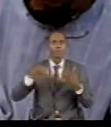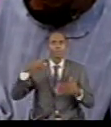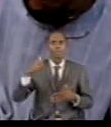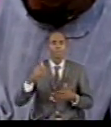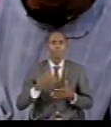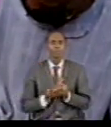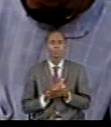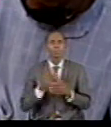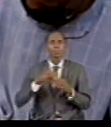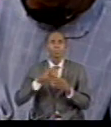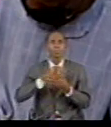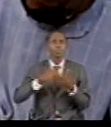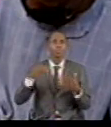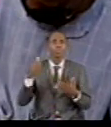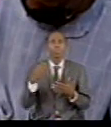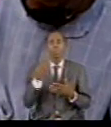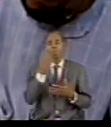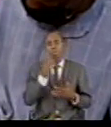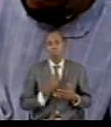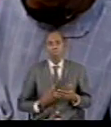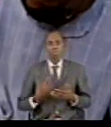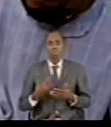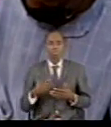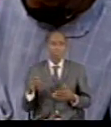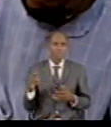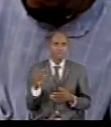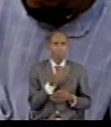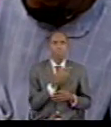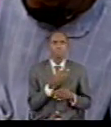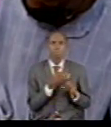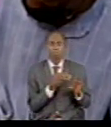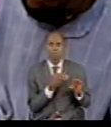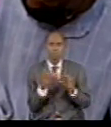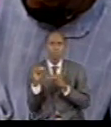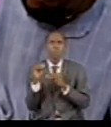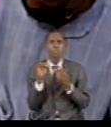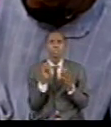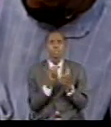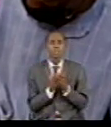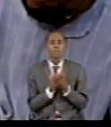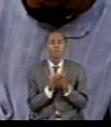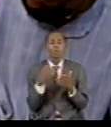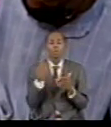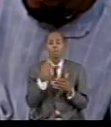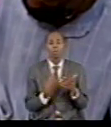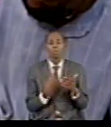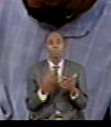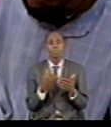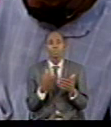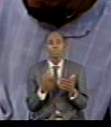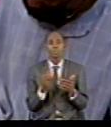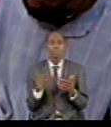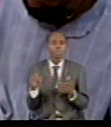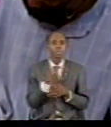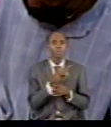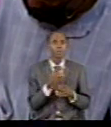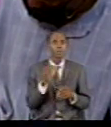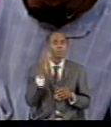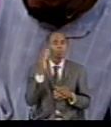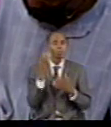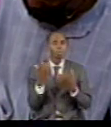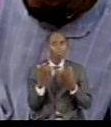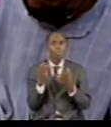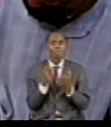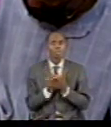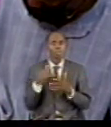verse 10, only they would, that we should remember the poor, the